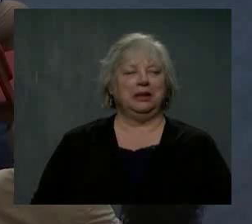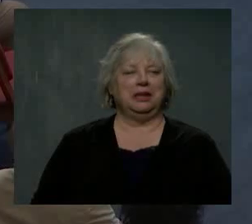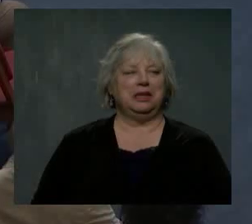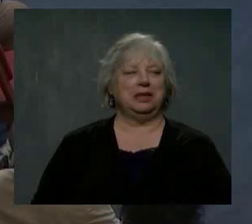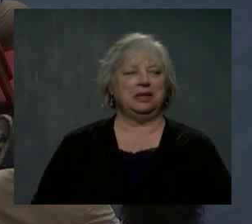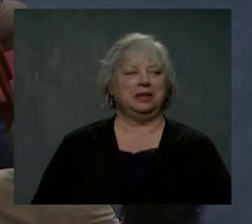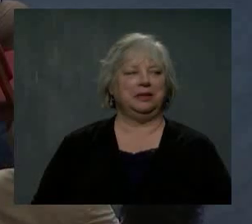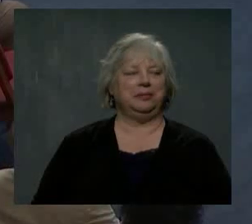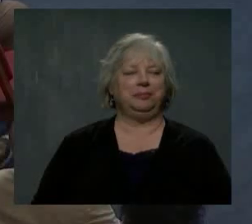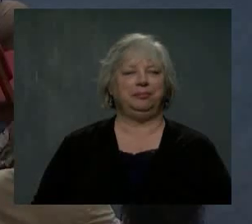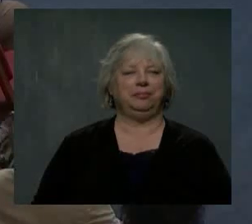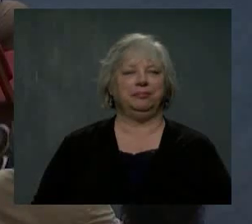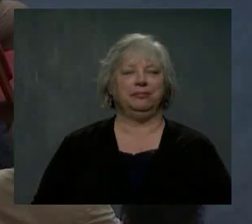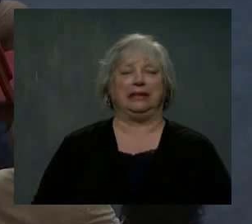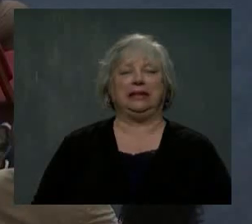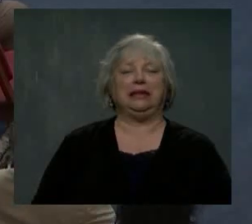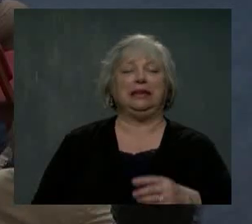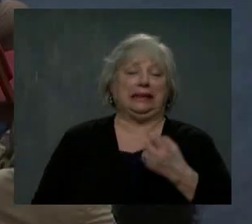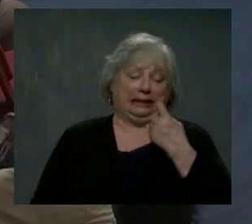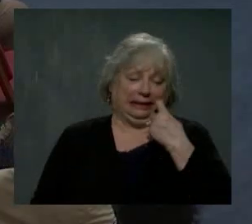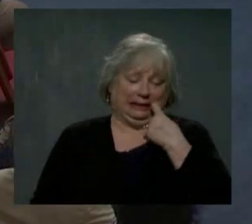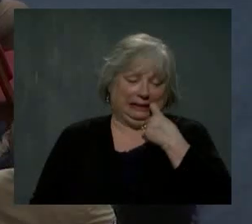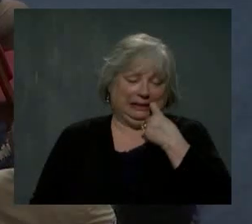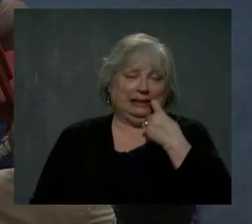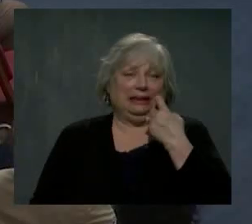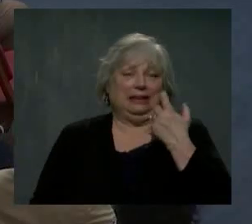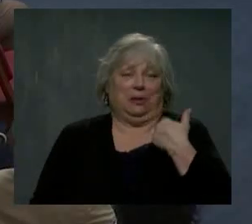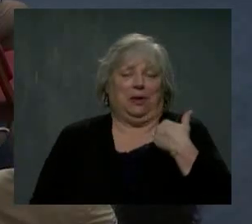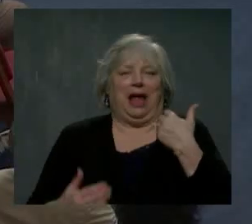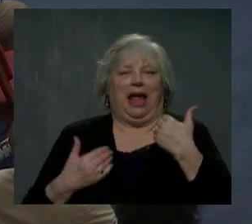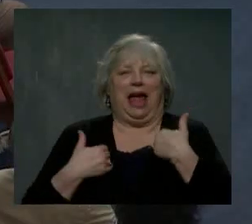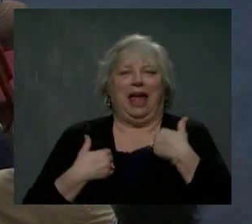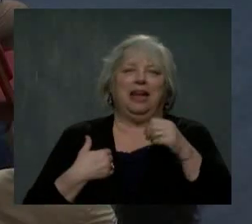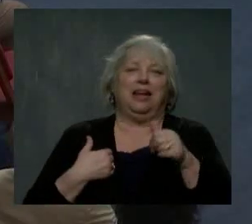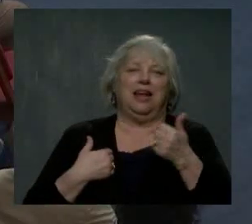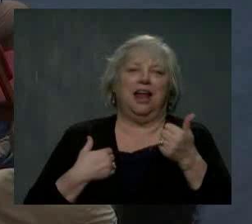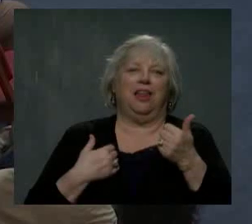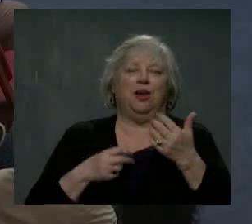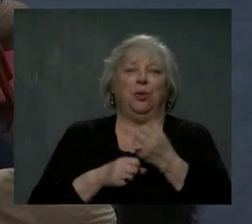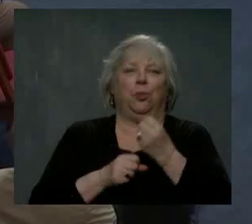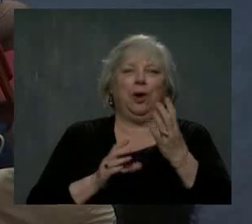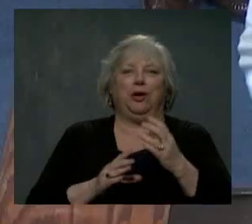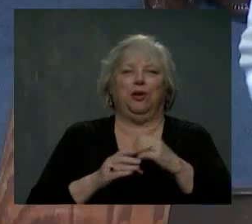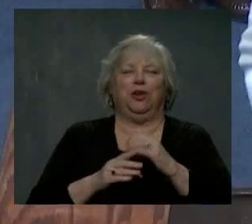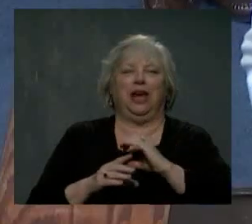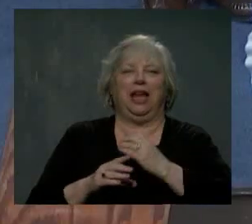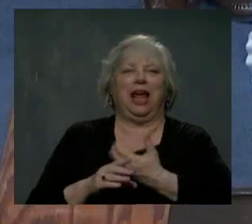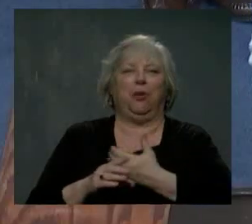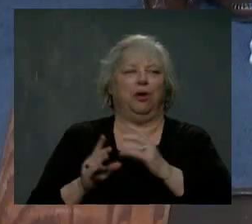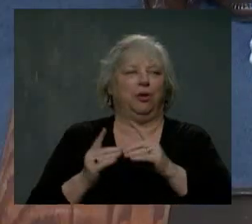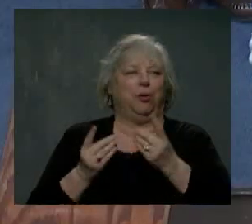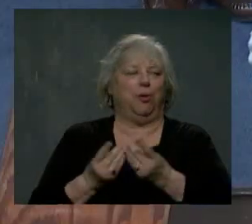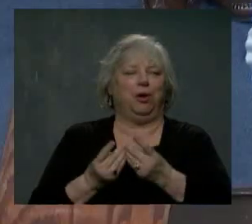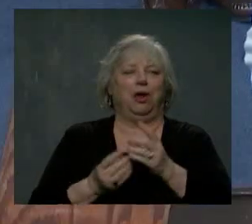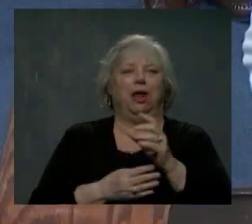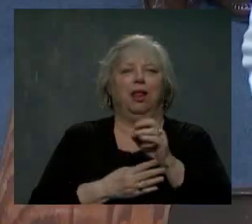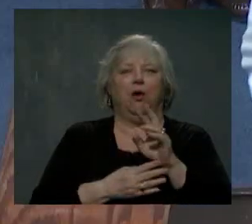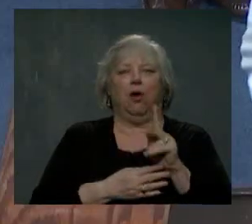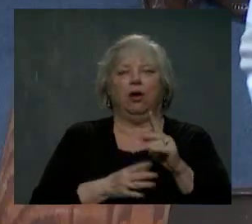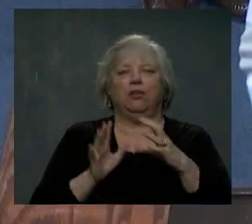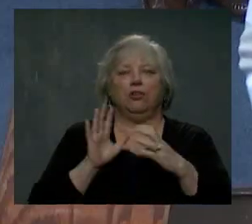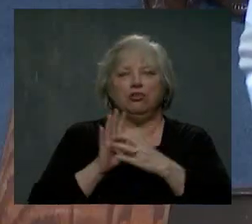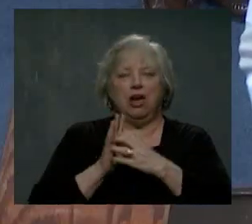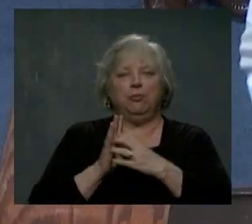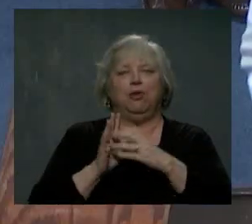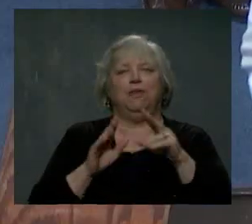So very recently, we had another award winner in our department. The Arkansas